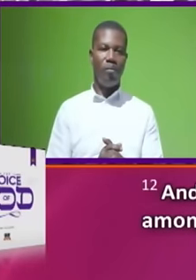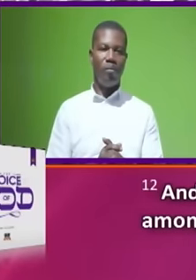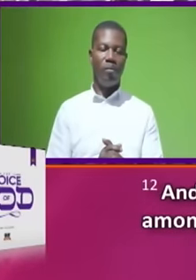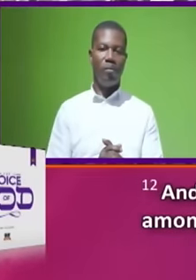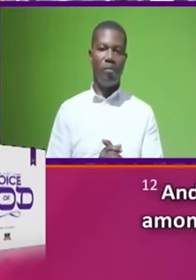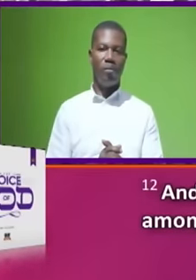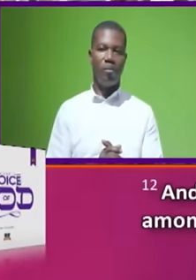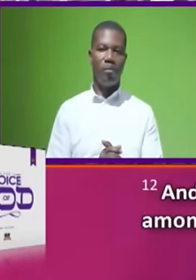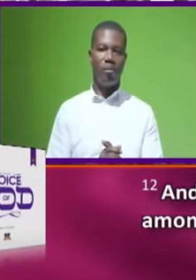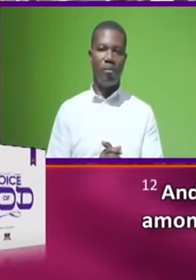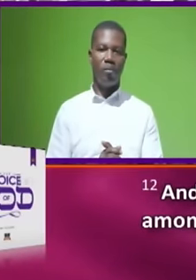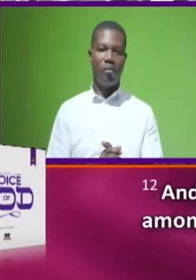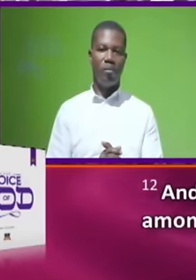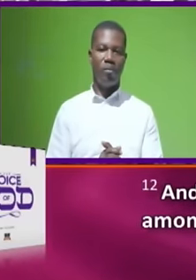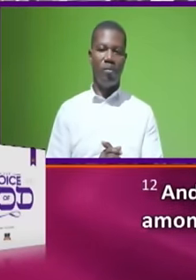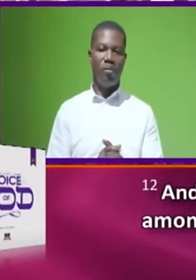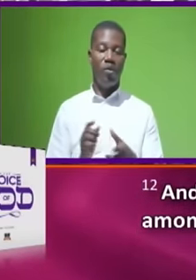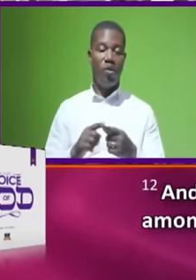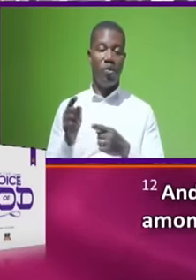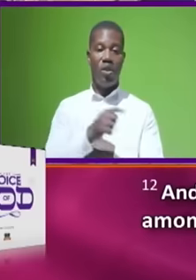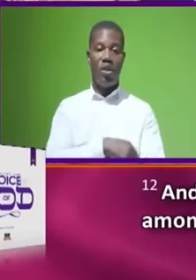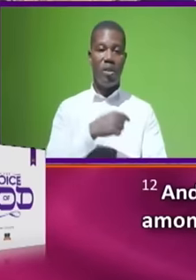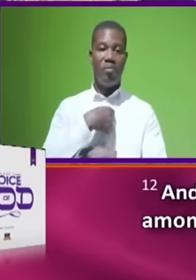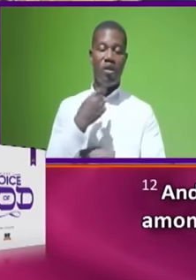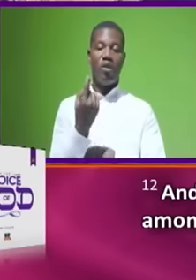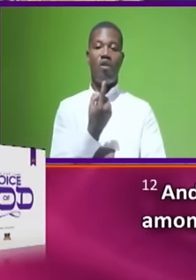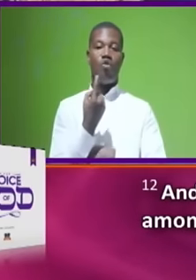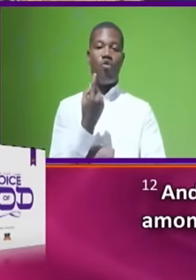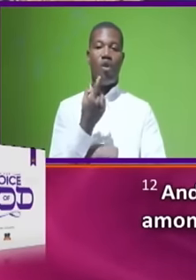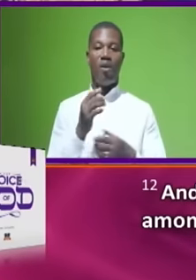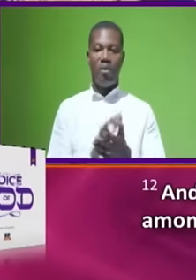were 12. Today I am